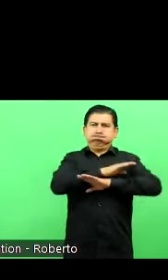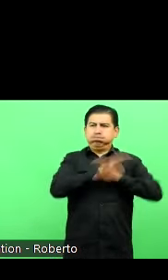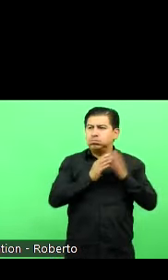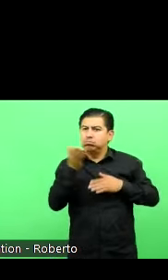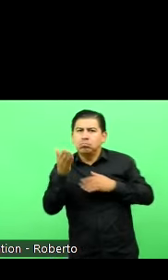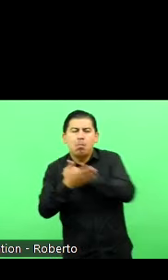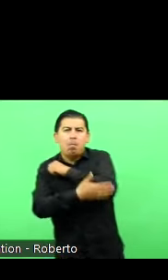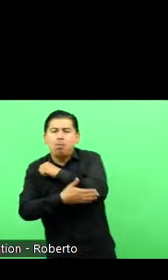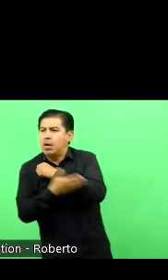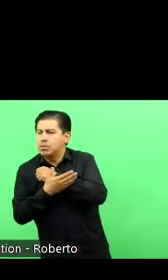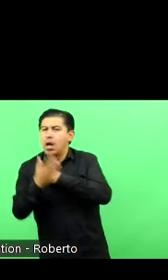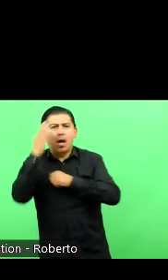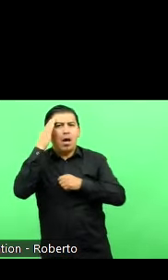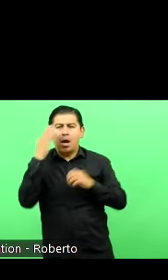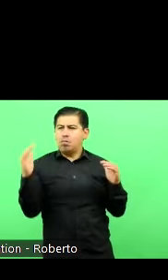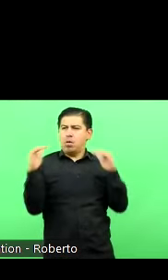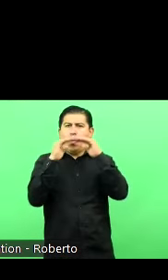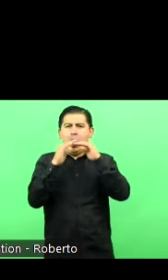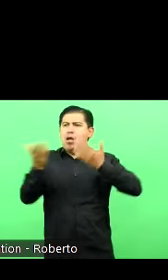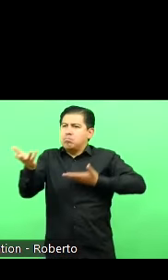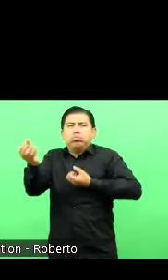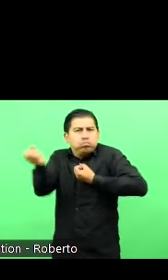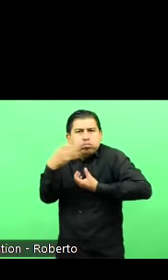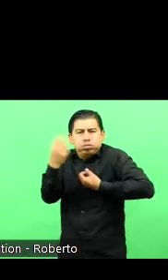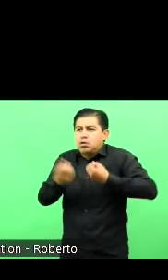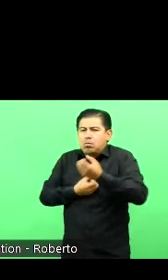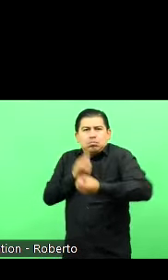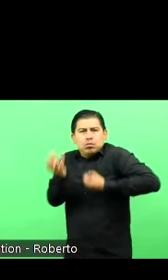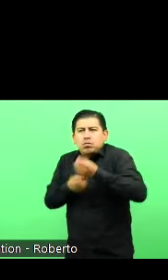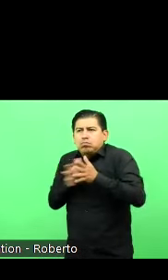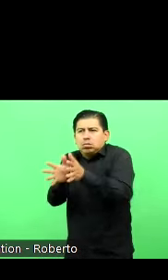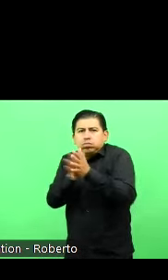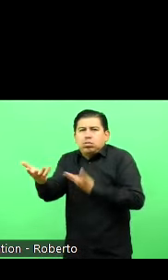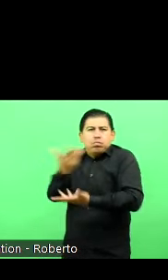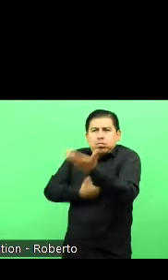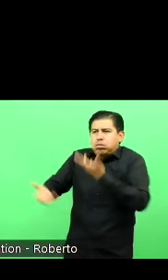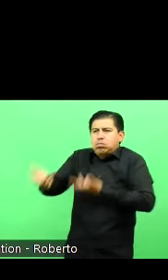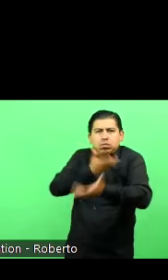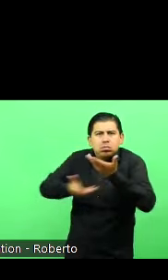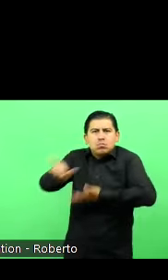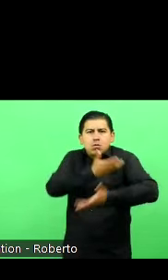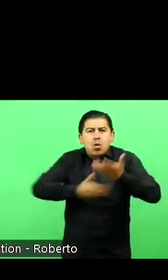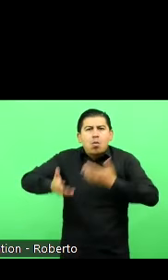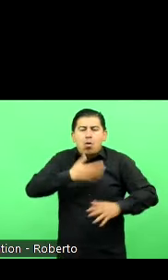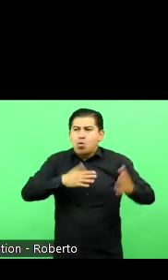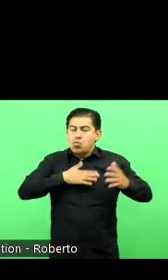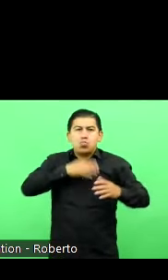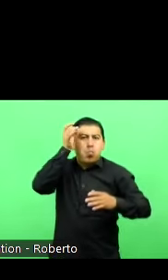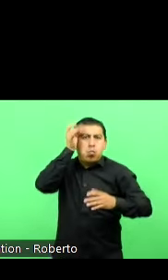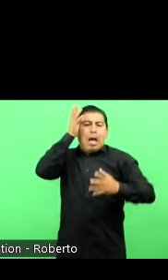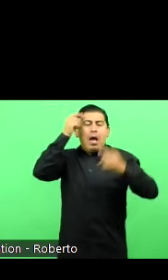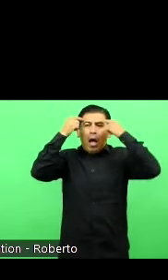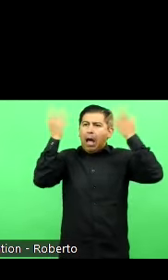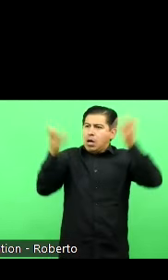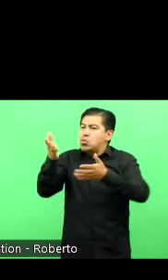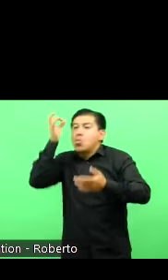and development challenges through dynamic, flexible, and adaptable solutions. Solidarity,